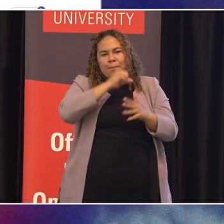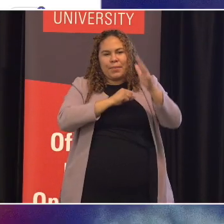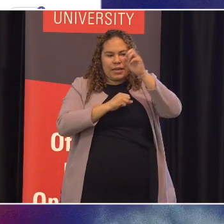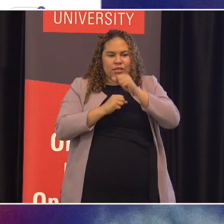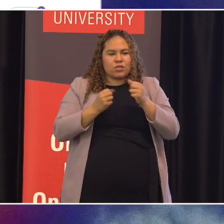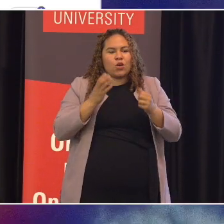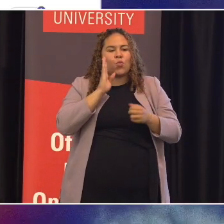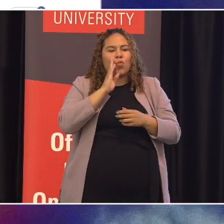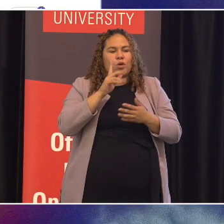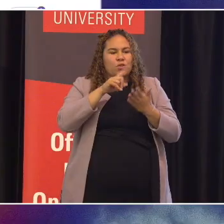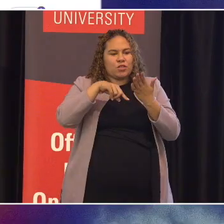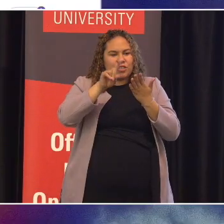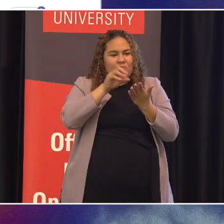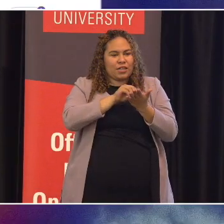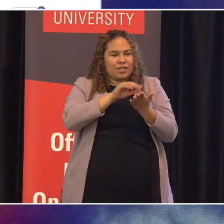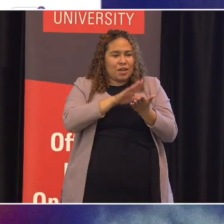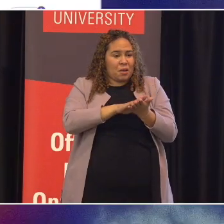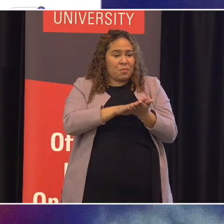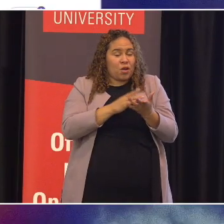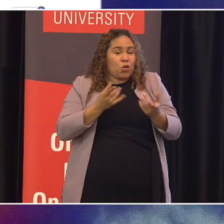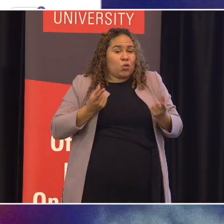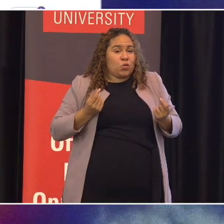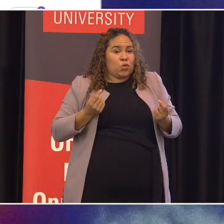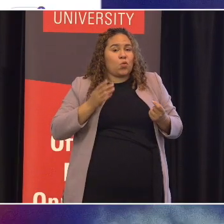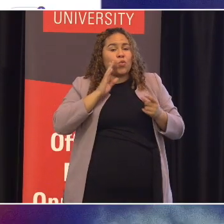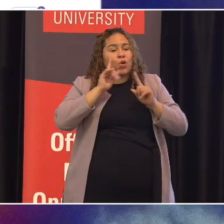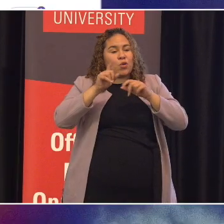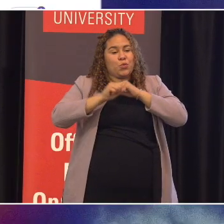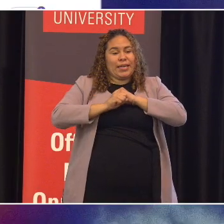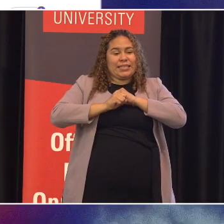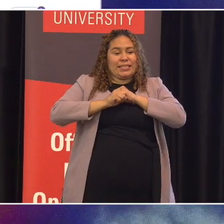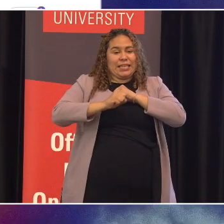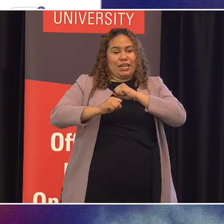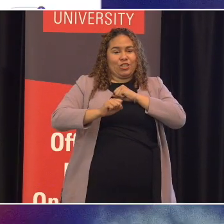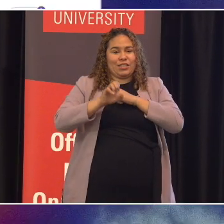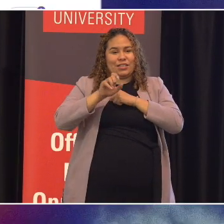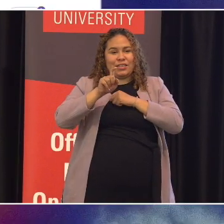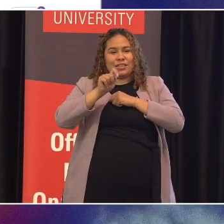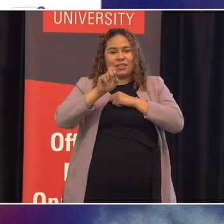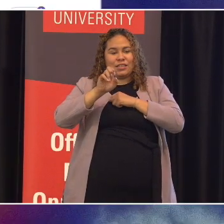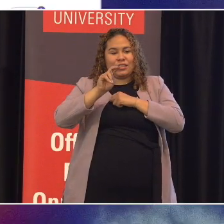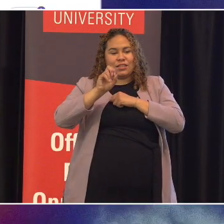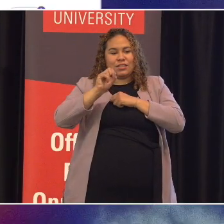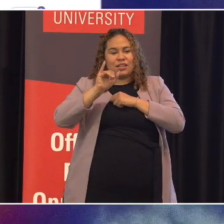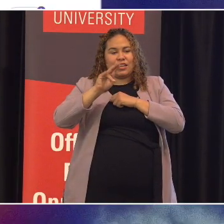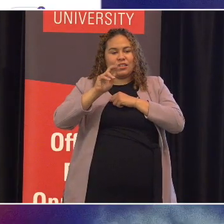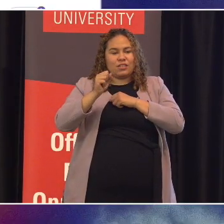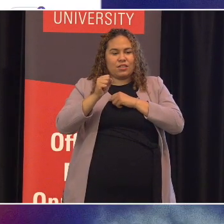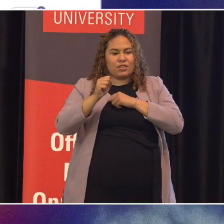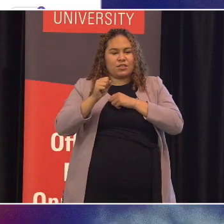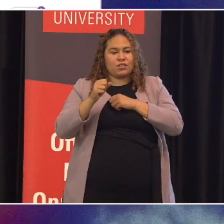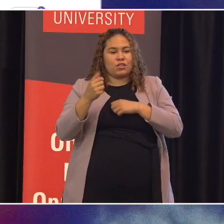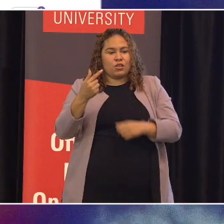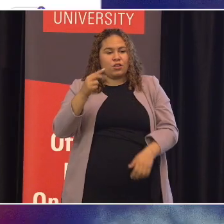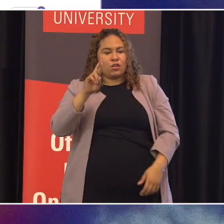document. And to do that, we're going to go to Extensions. We're going to go down to Grackle Docs.